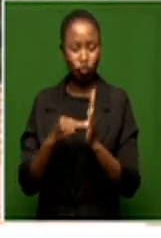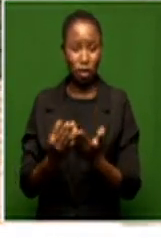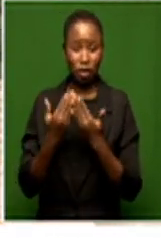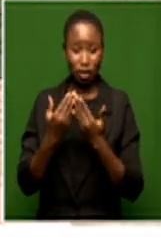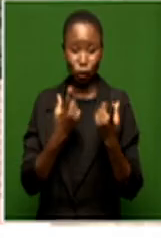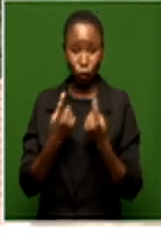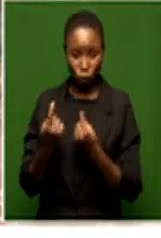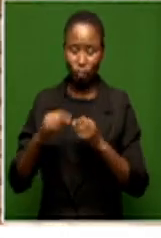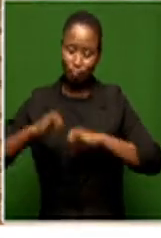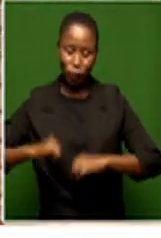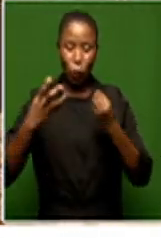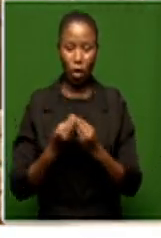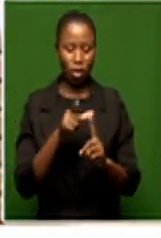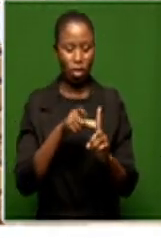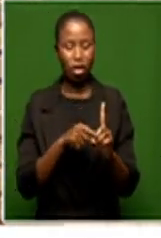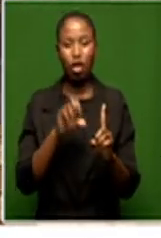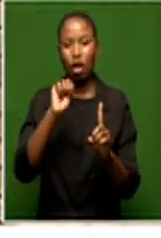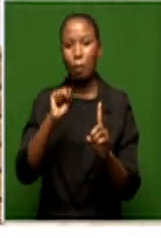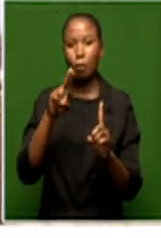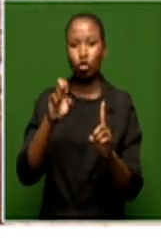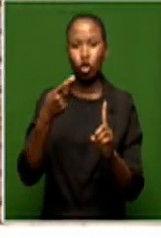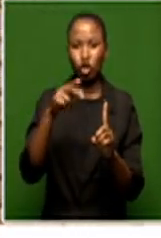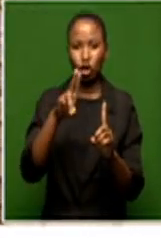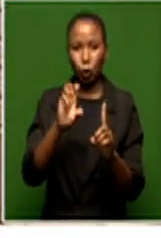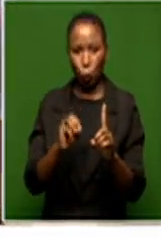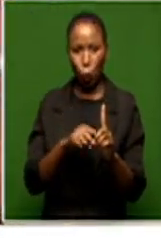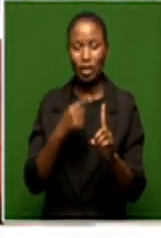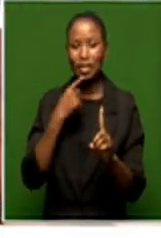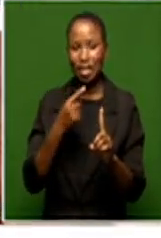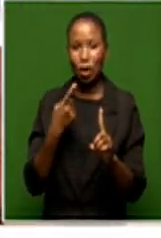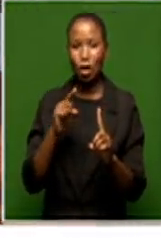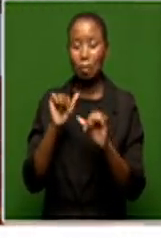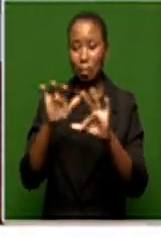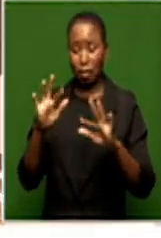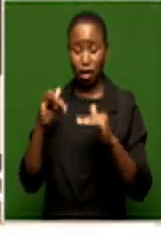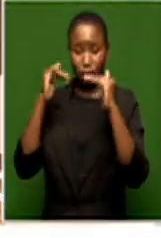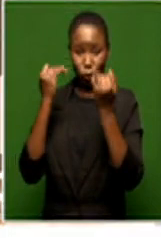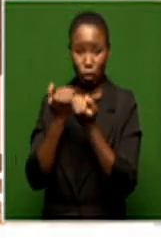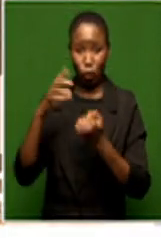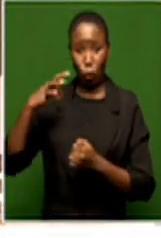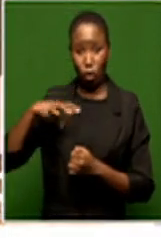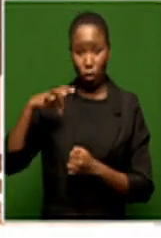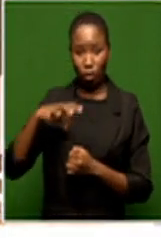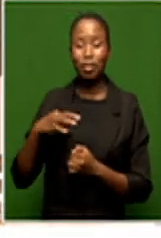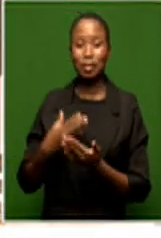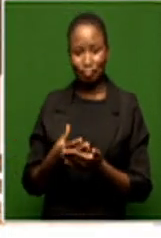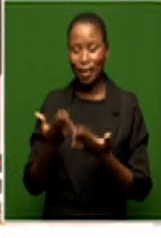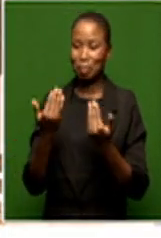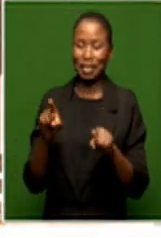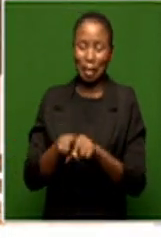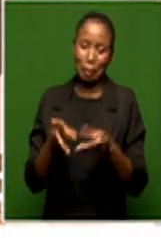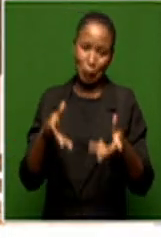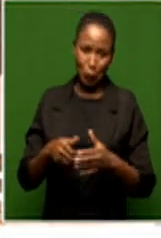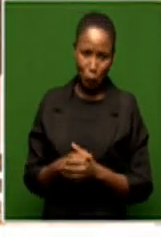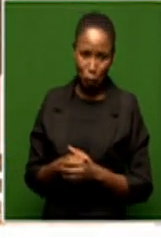18-year-old Motshekga. The pupil from Parktown High School for Girls reflects on the year. I think we all started off the year